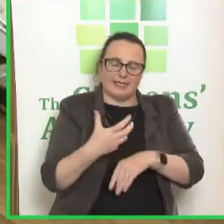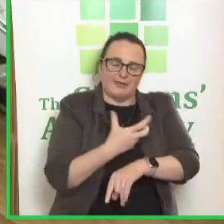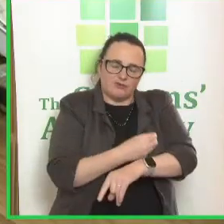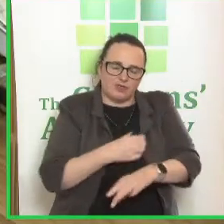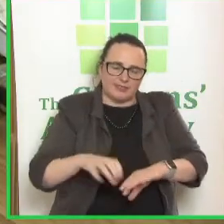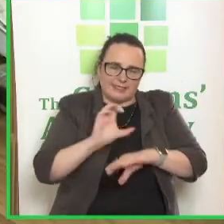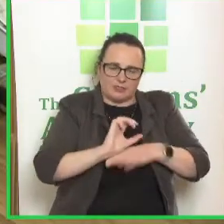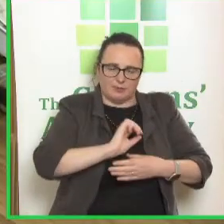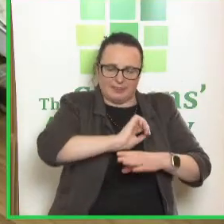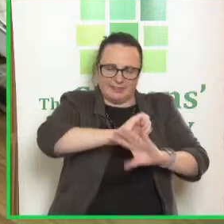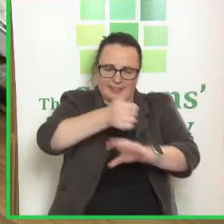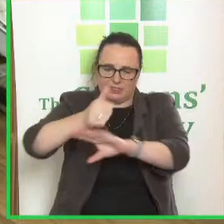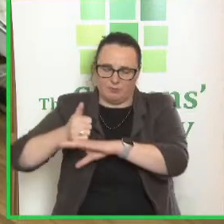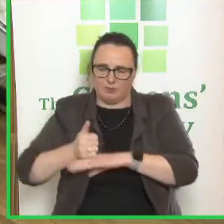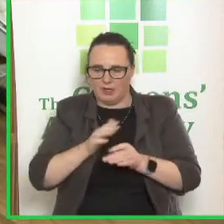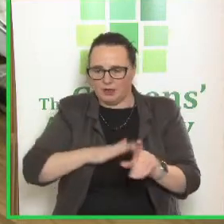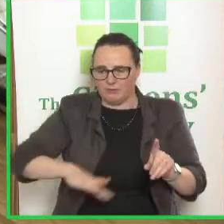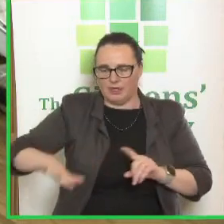clear.